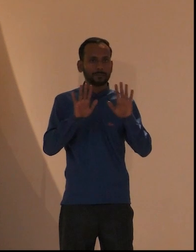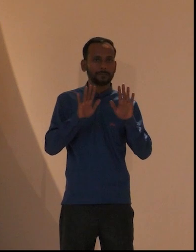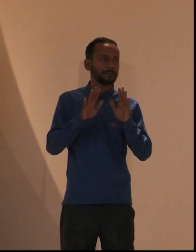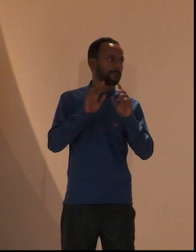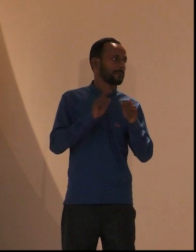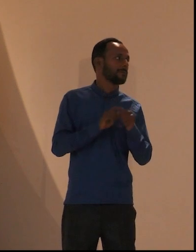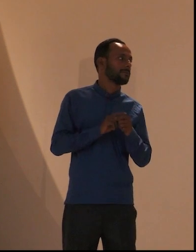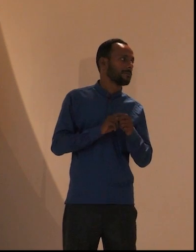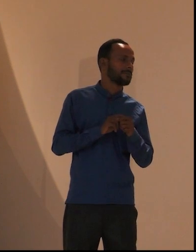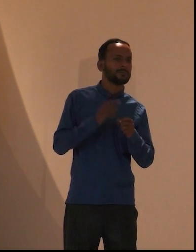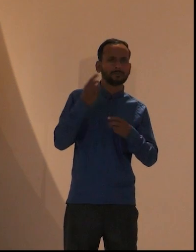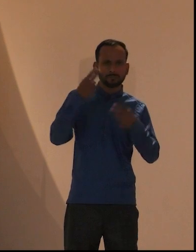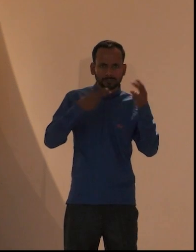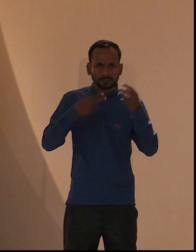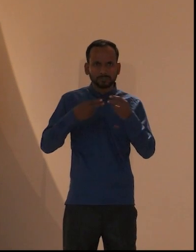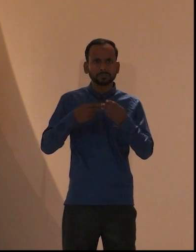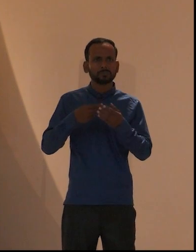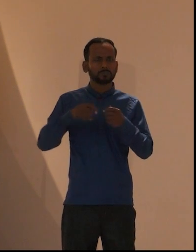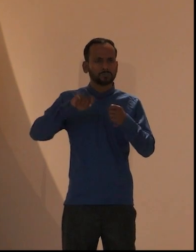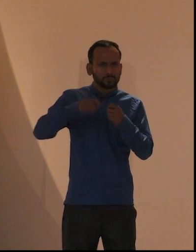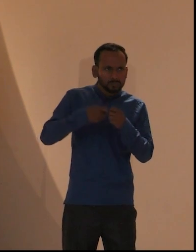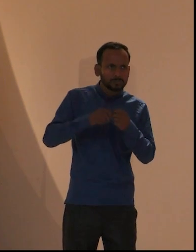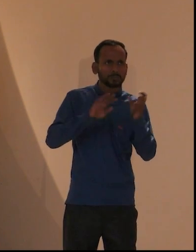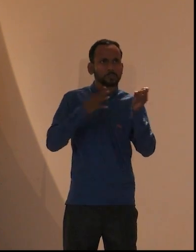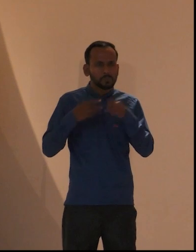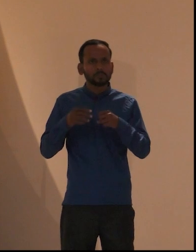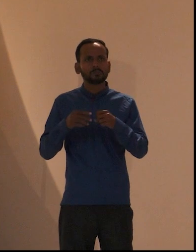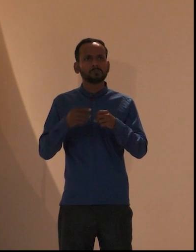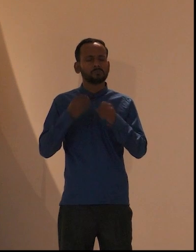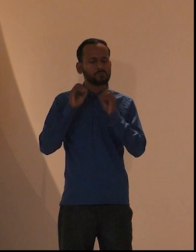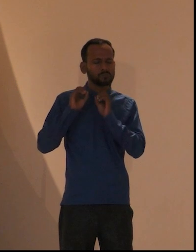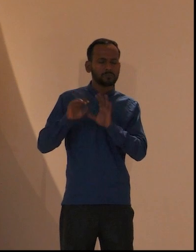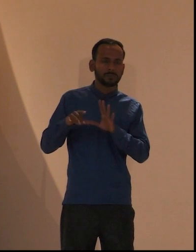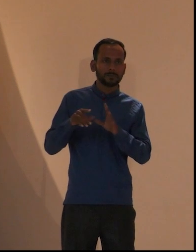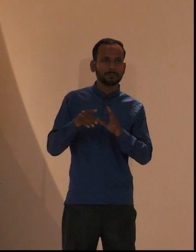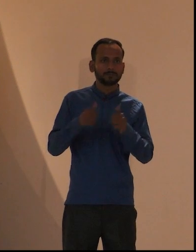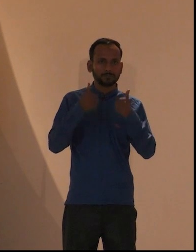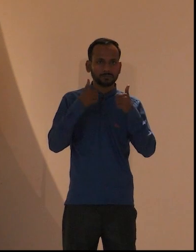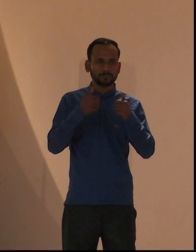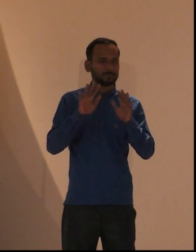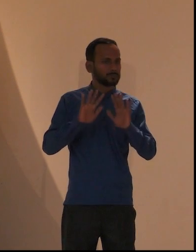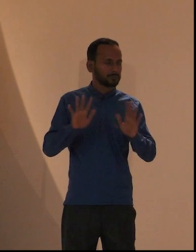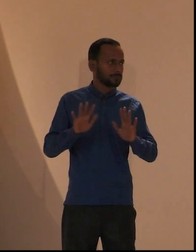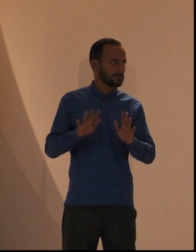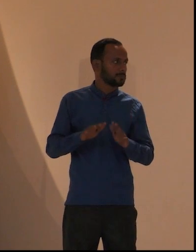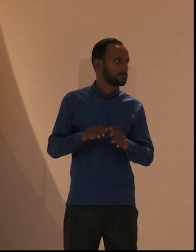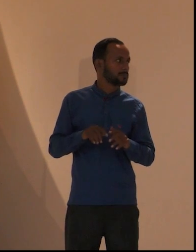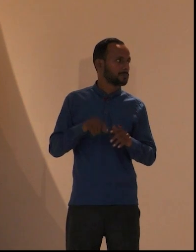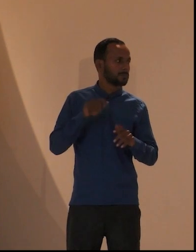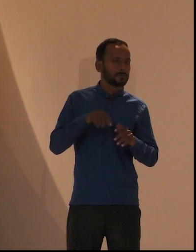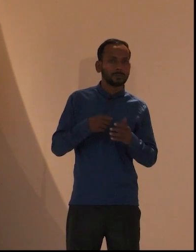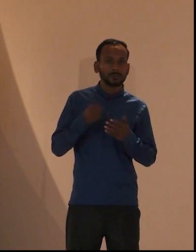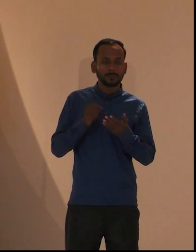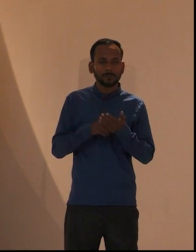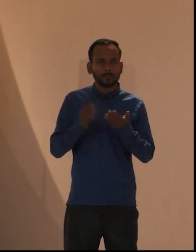bad need of repair. It is a state protected monument, but nothing much was being done. So we approached the